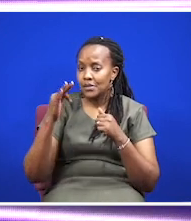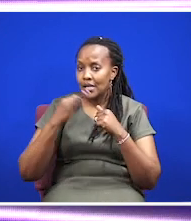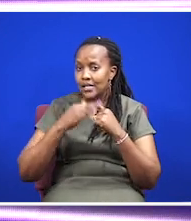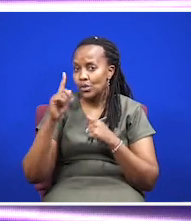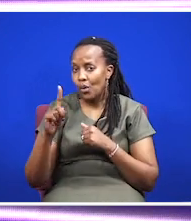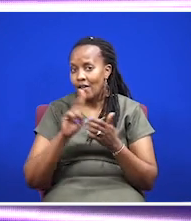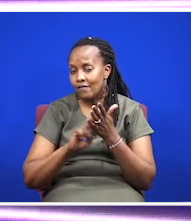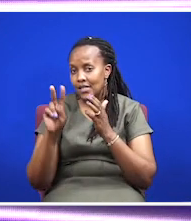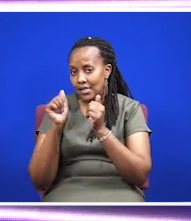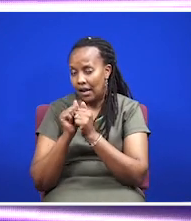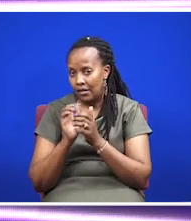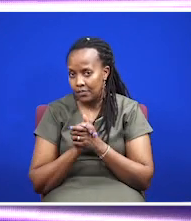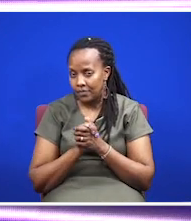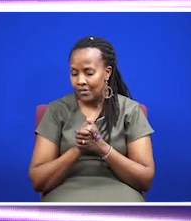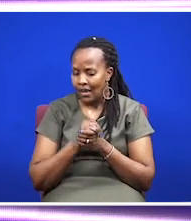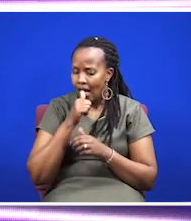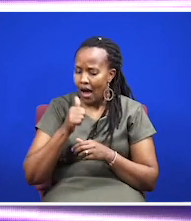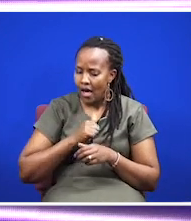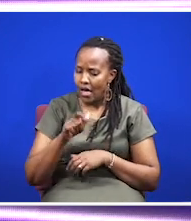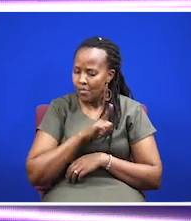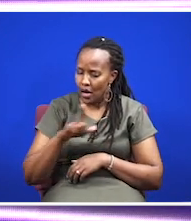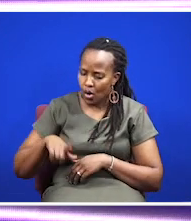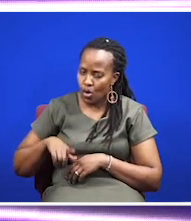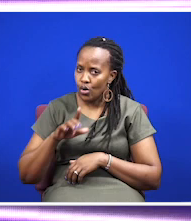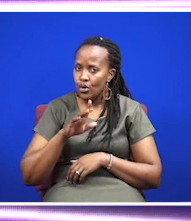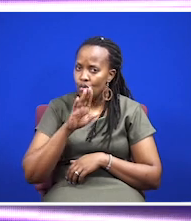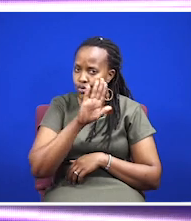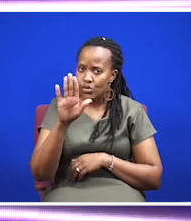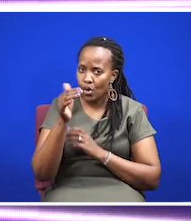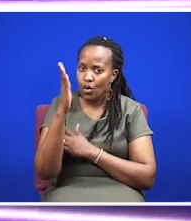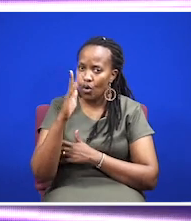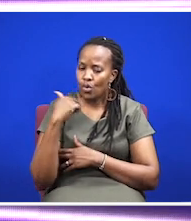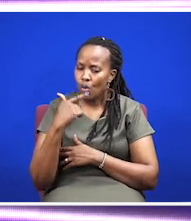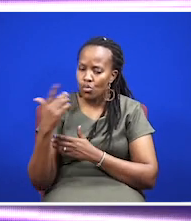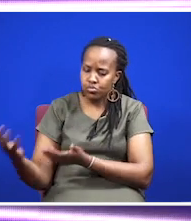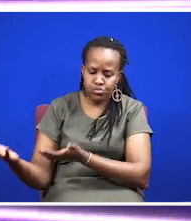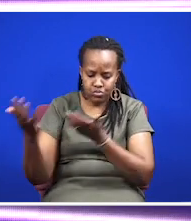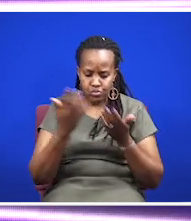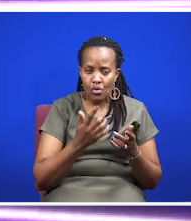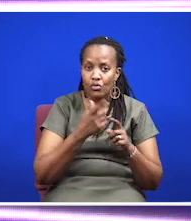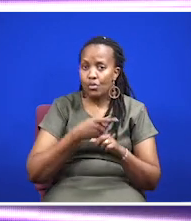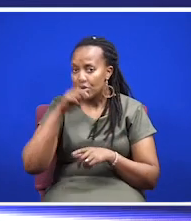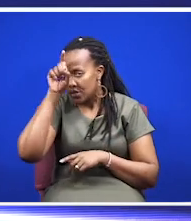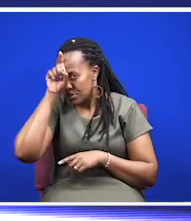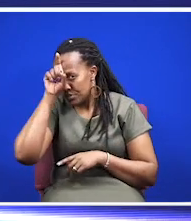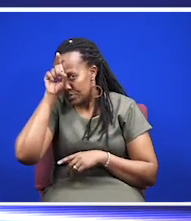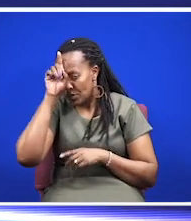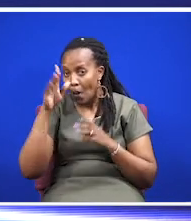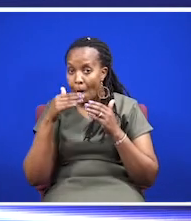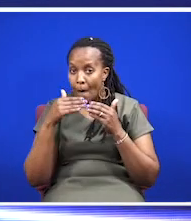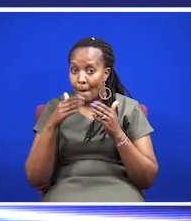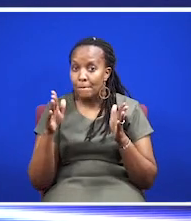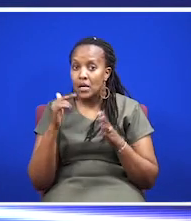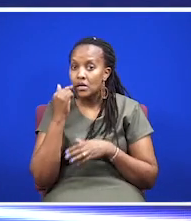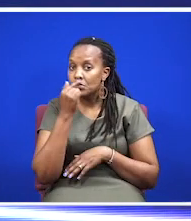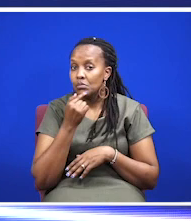10. It says, I am the Lord your God who brought you up out of Egypt. Open your mouth and